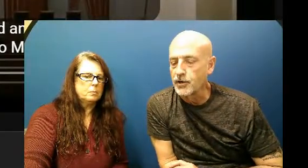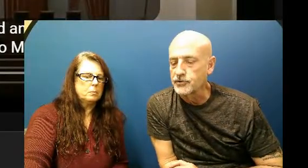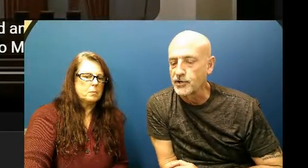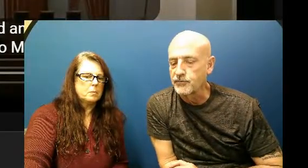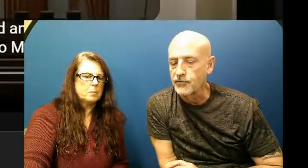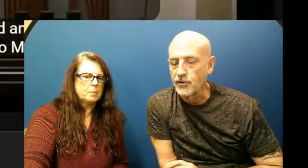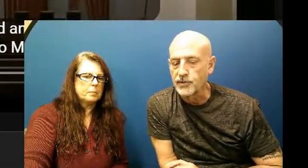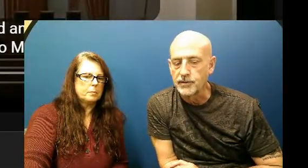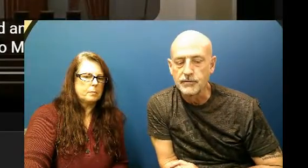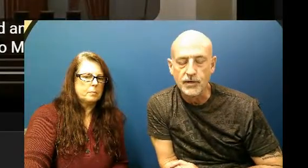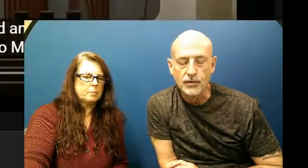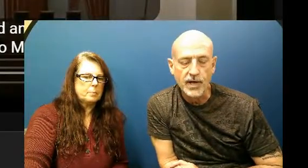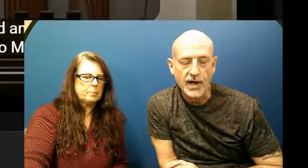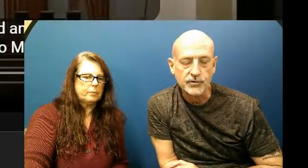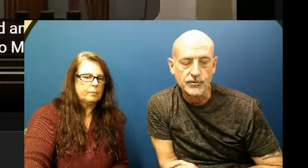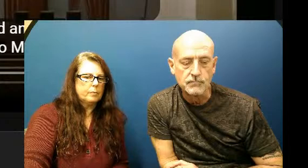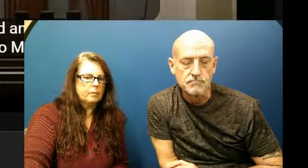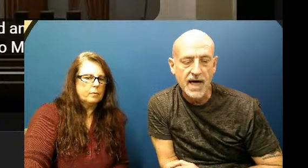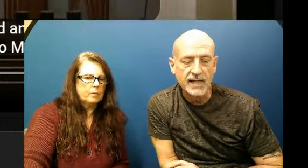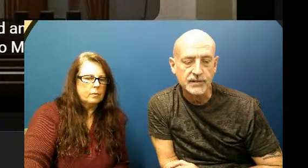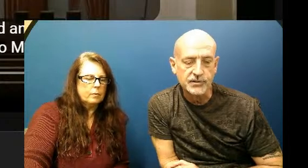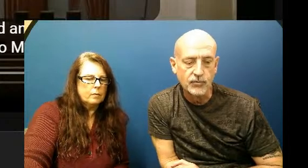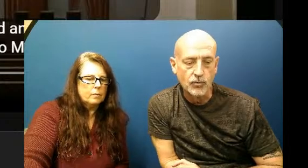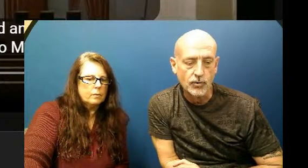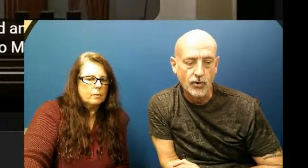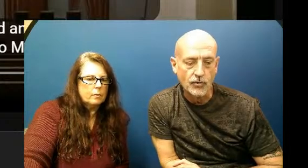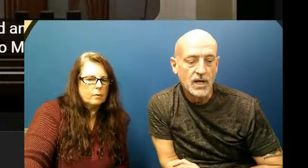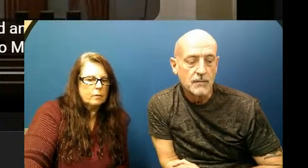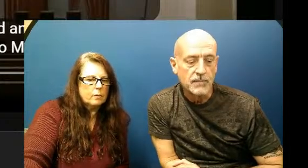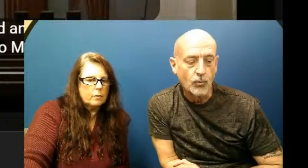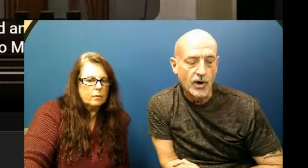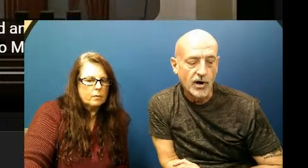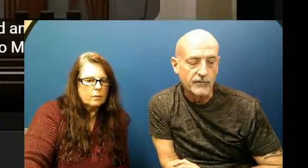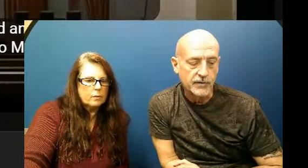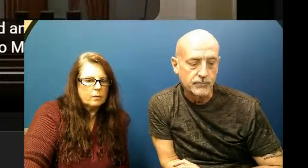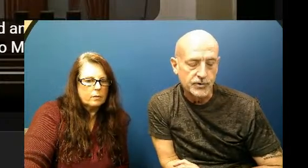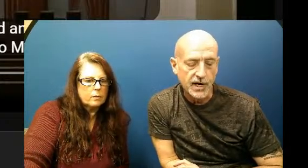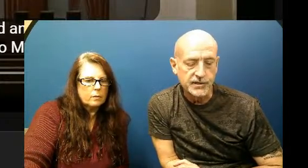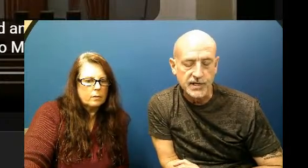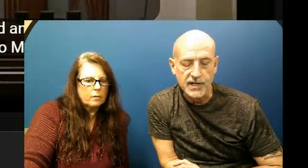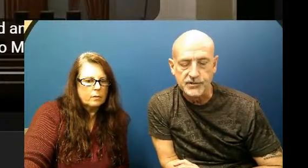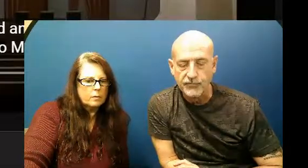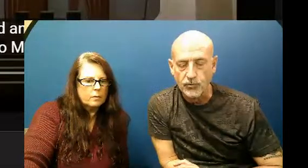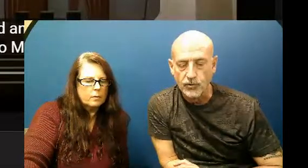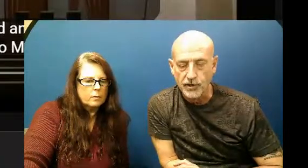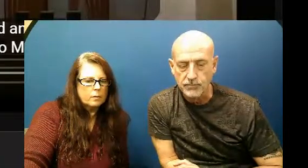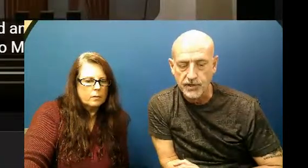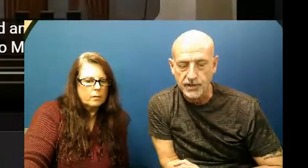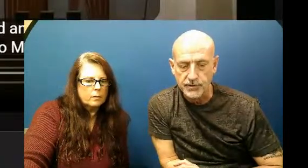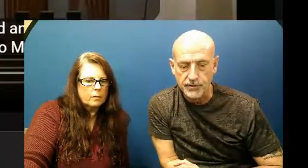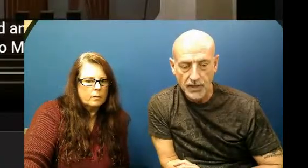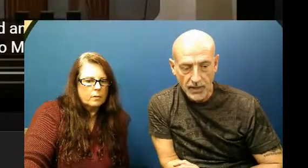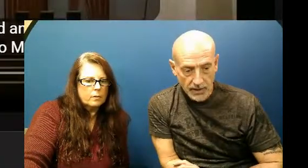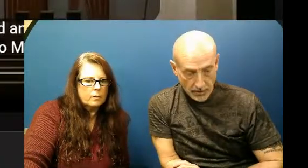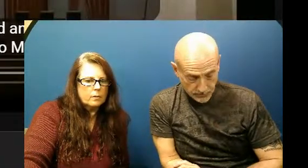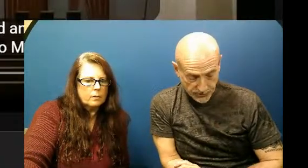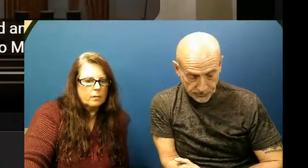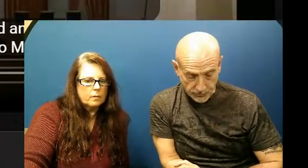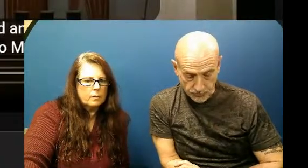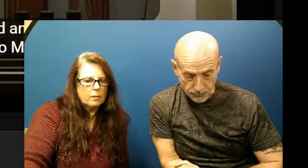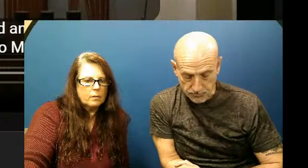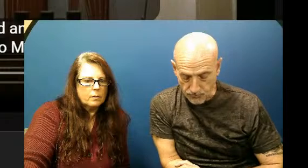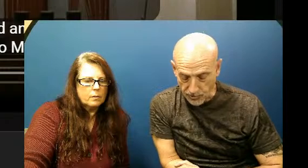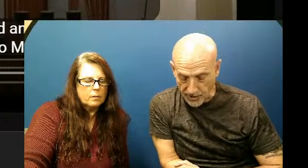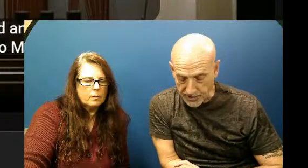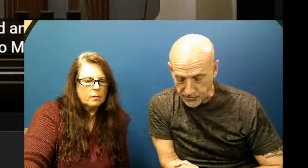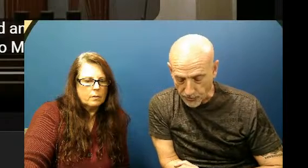biases we all suffer from that we have to balance if we want, or be aware of and protect against if we want to get to